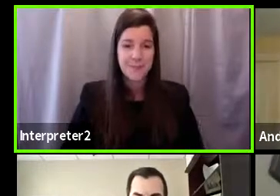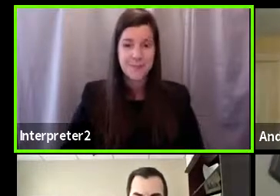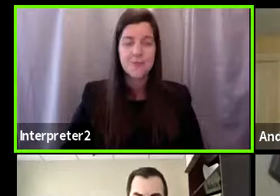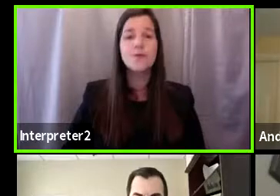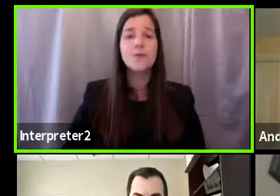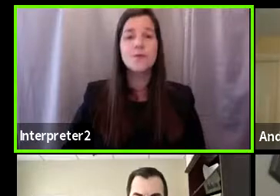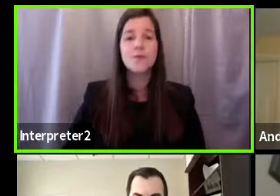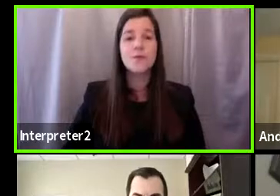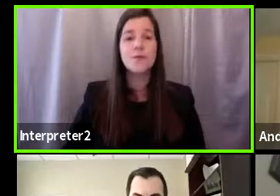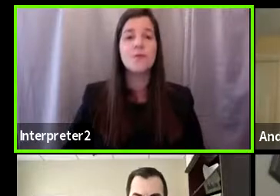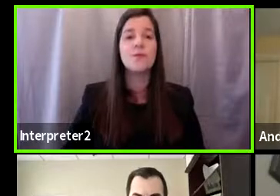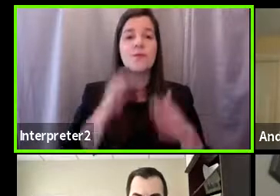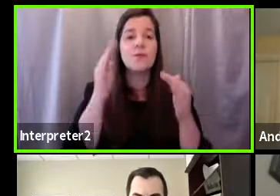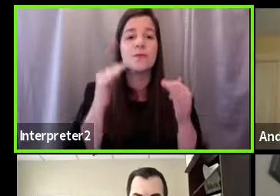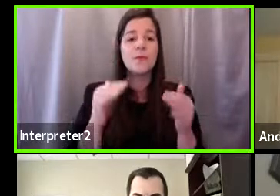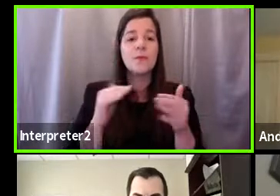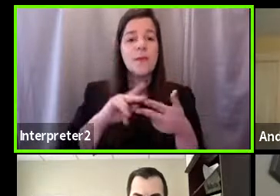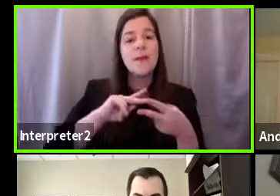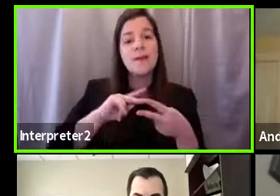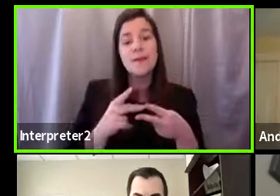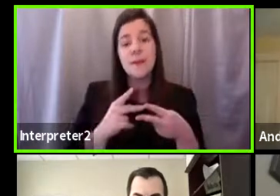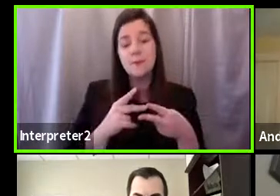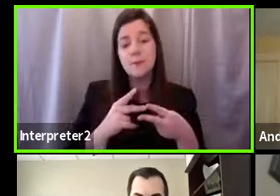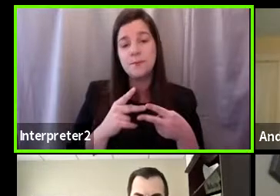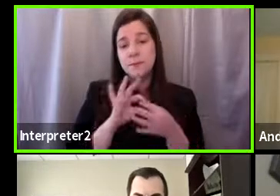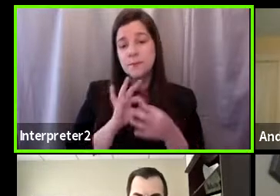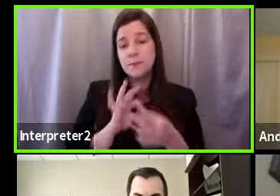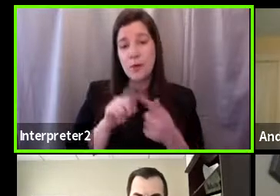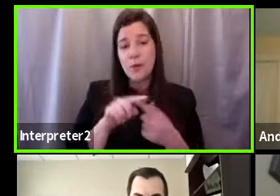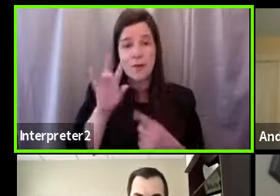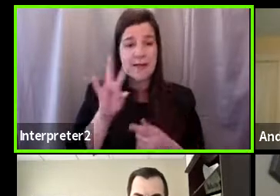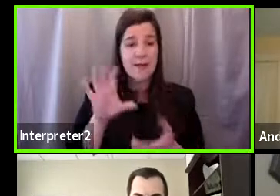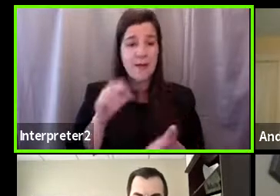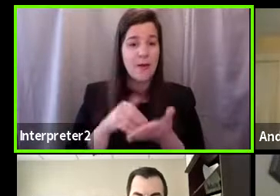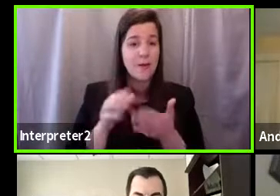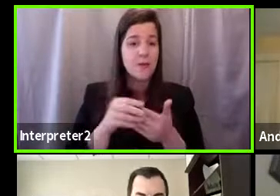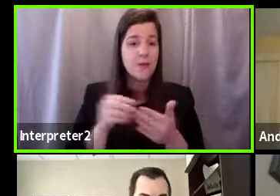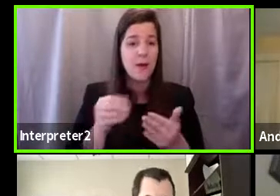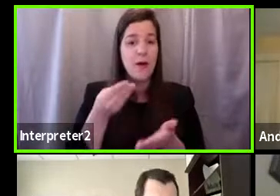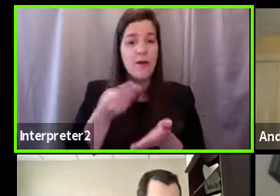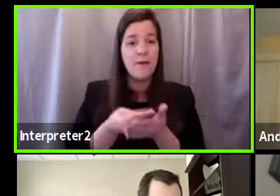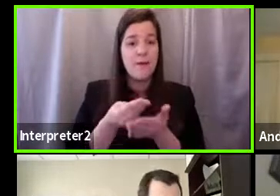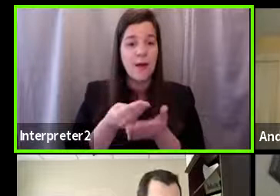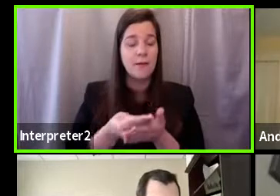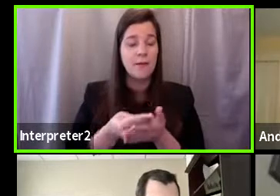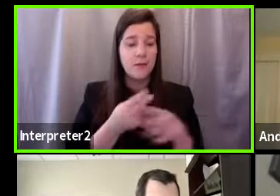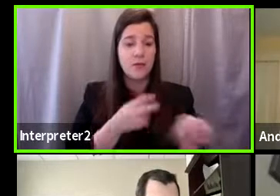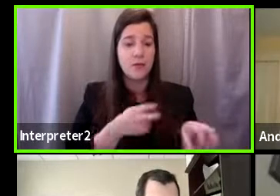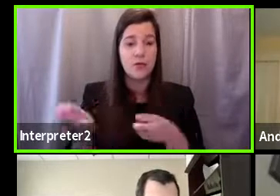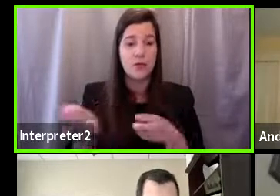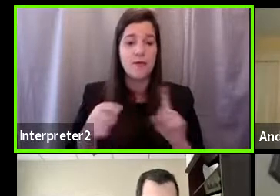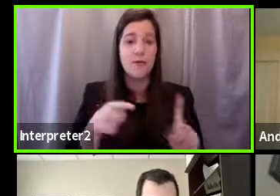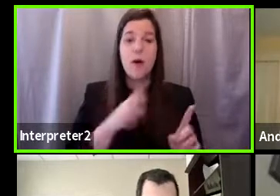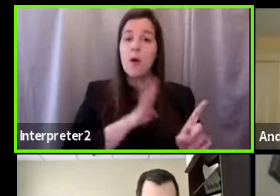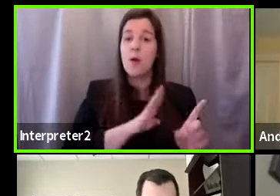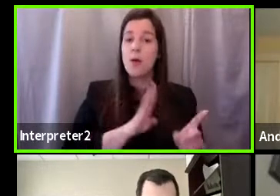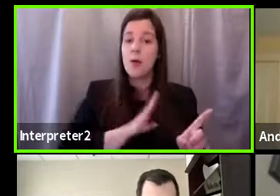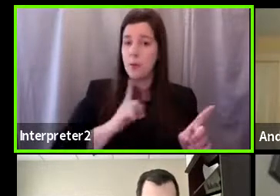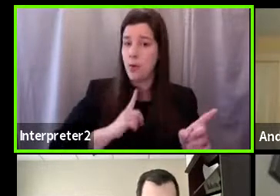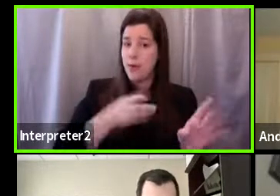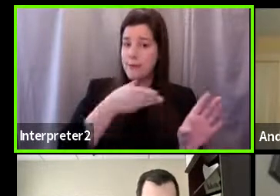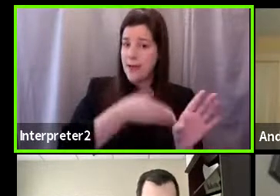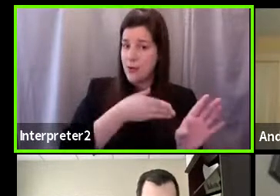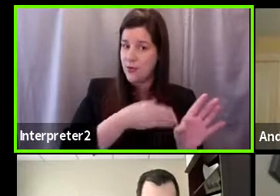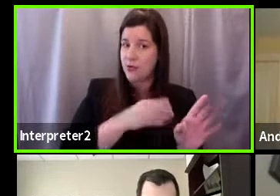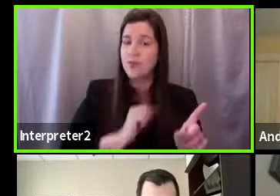The second item is related to a $700,000 fund balance transfer from the Board of Psychologists.